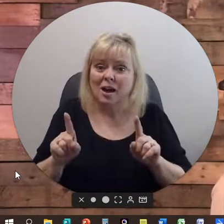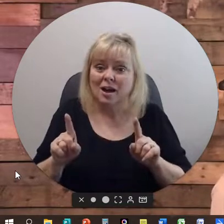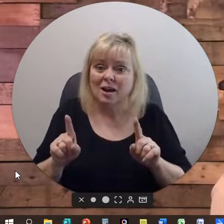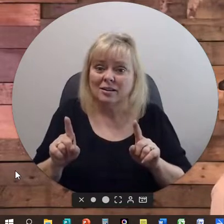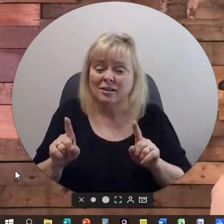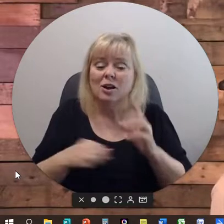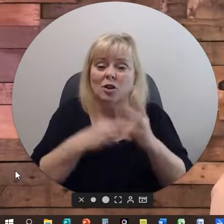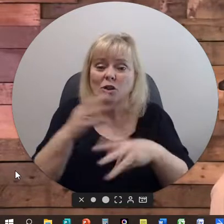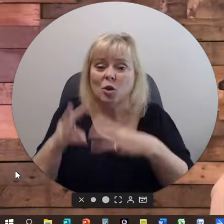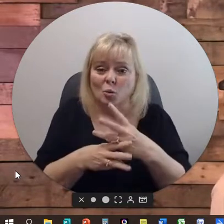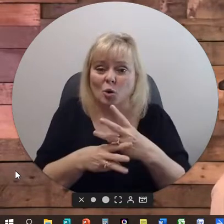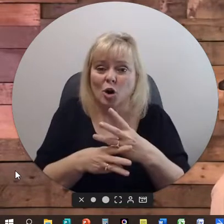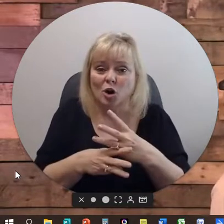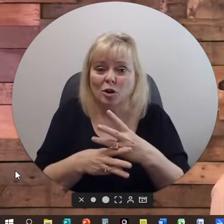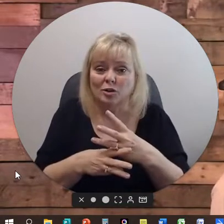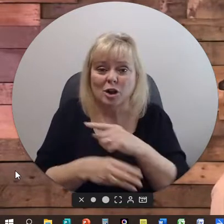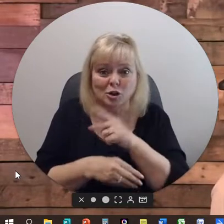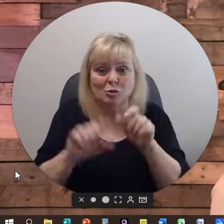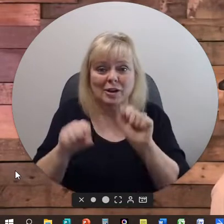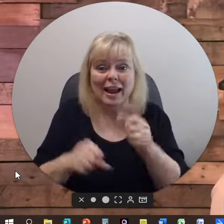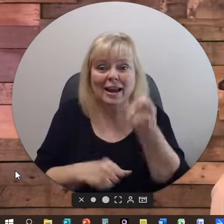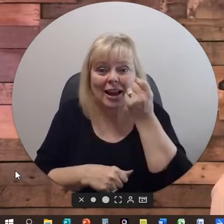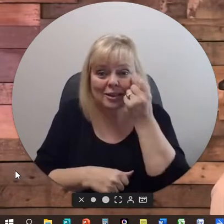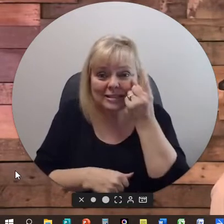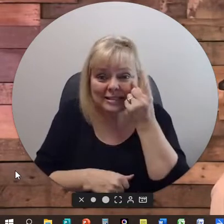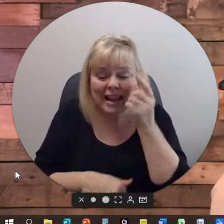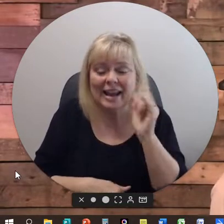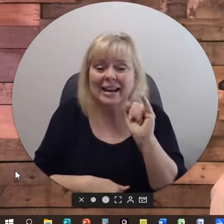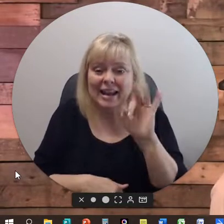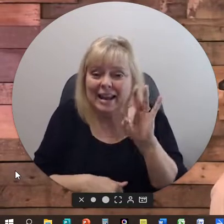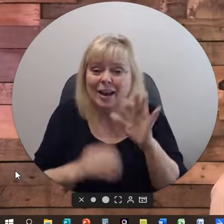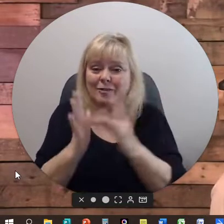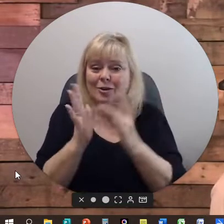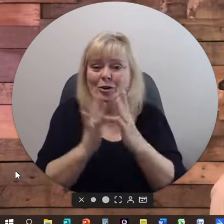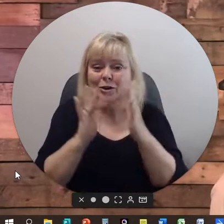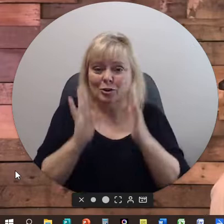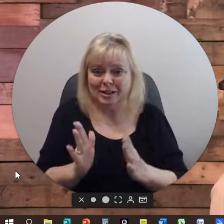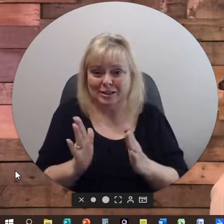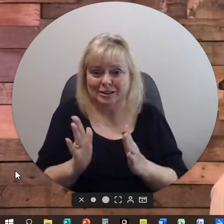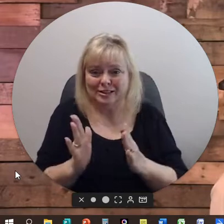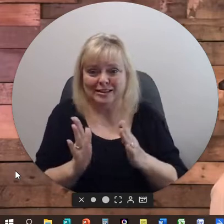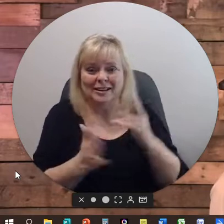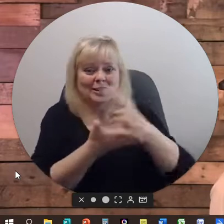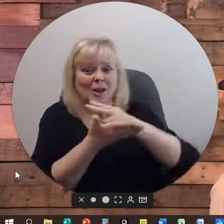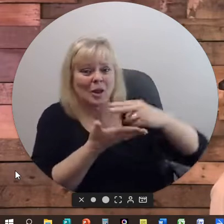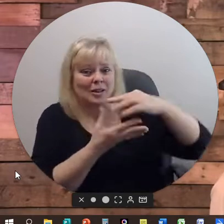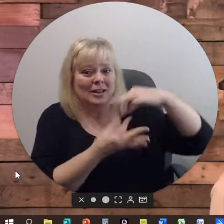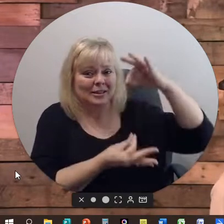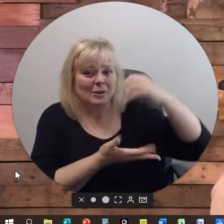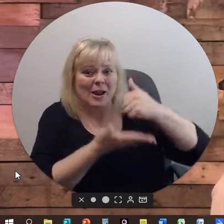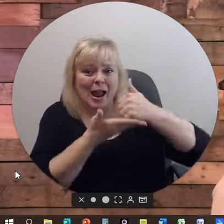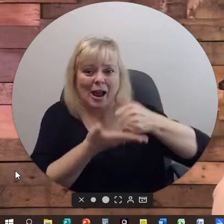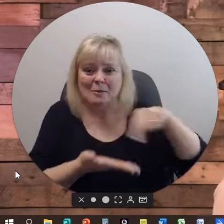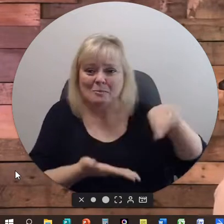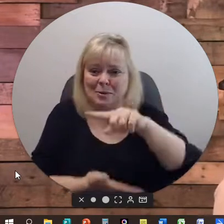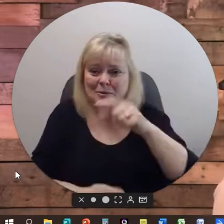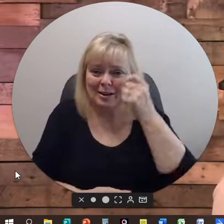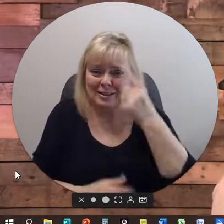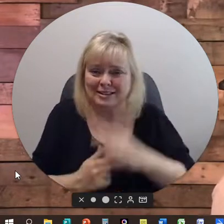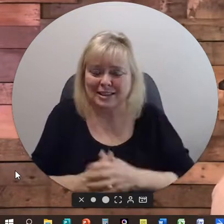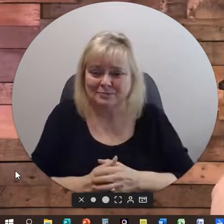Christians. And thank God for it. I invite you to do what you do when you